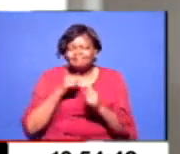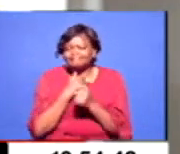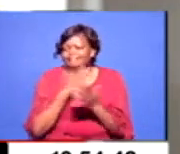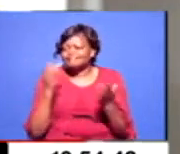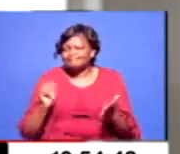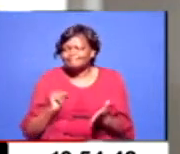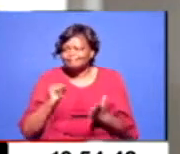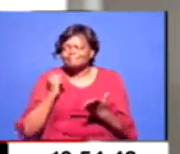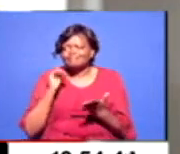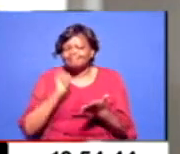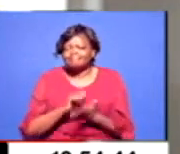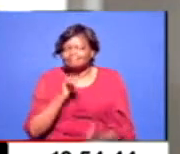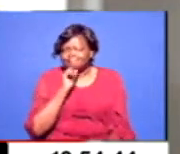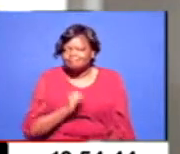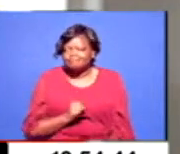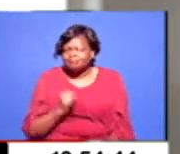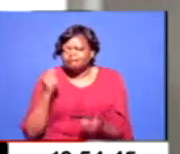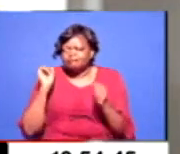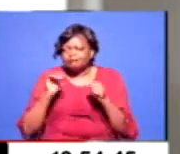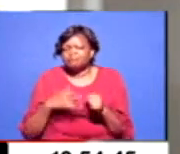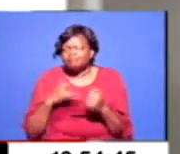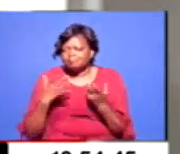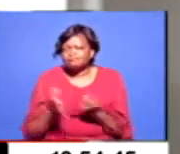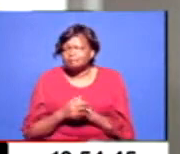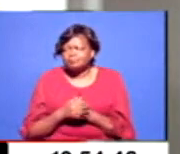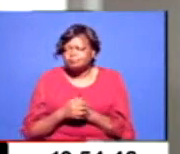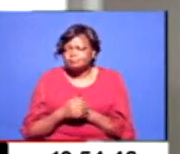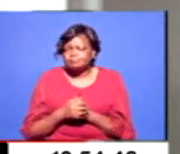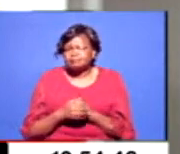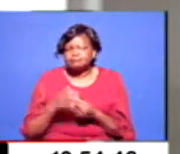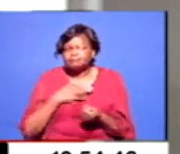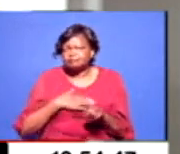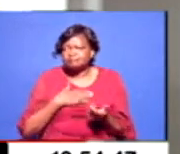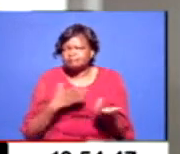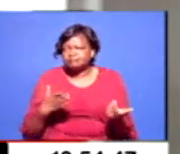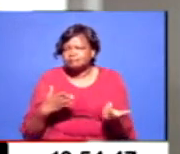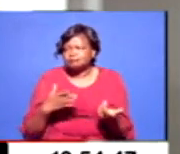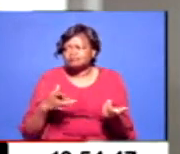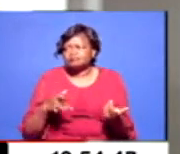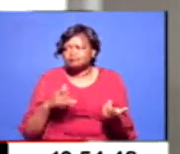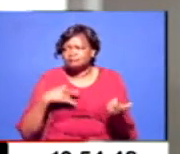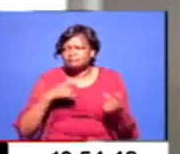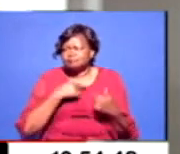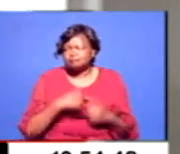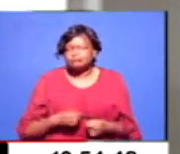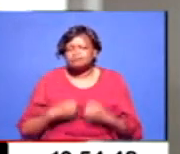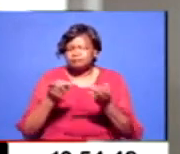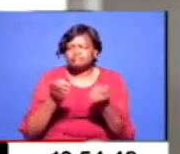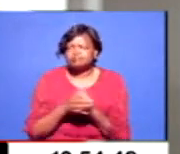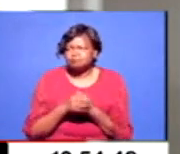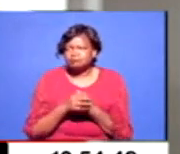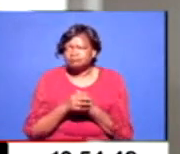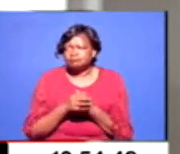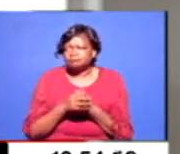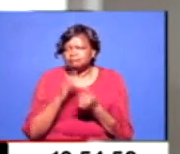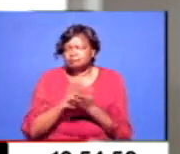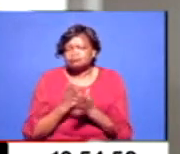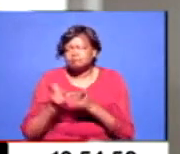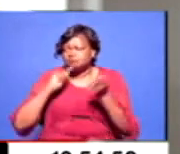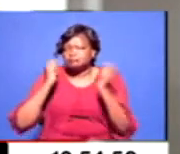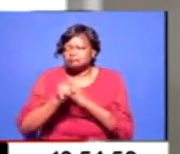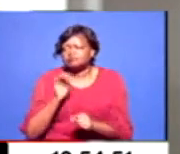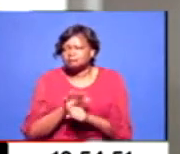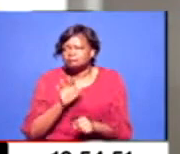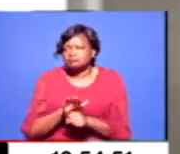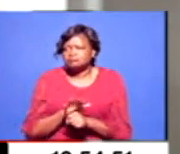at that age. What would you feel? Kindly, just have that heart to give. It'll change a lot. I'm a woman,